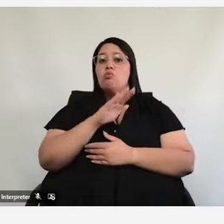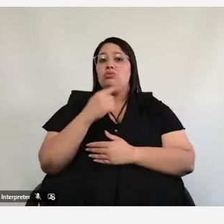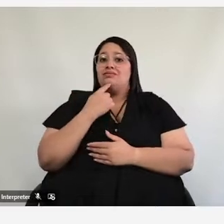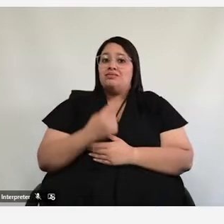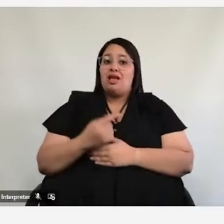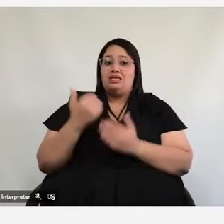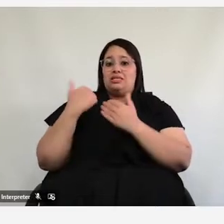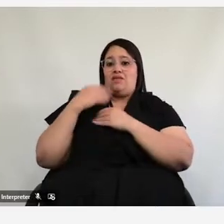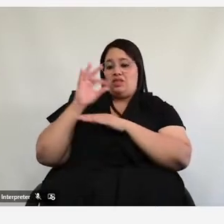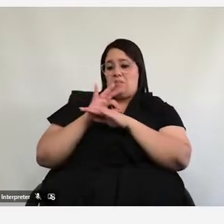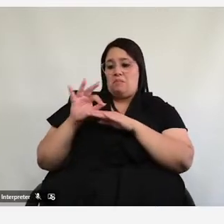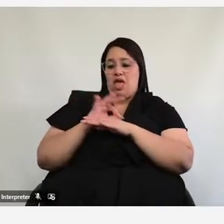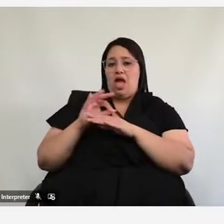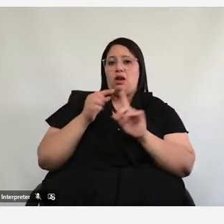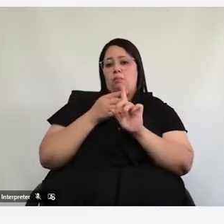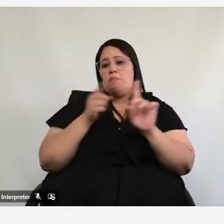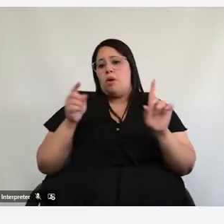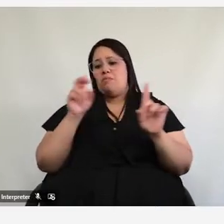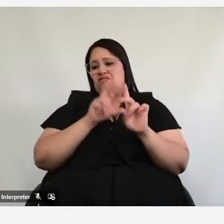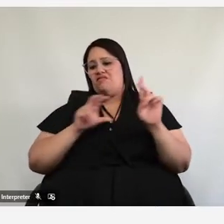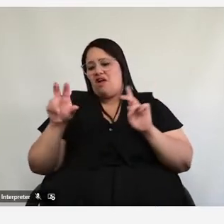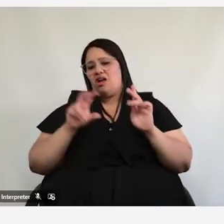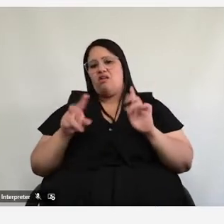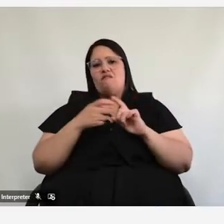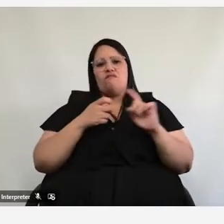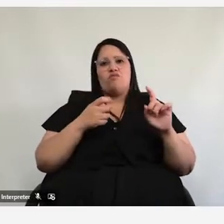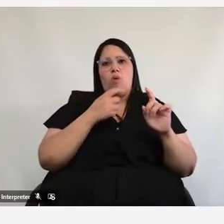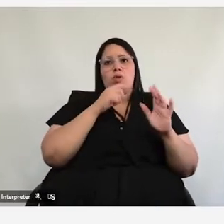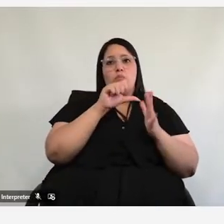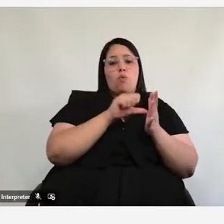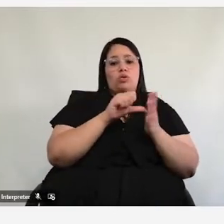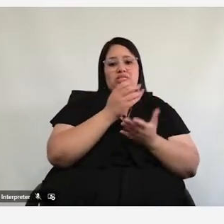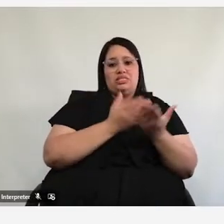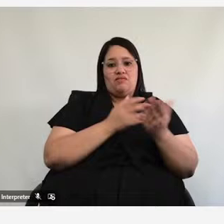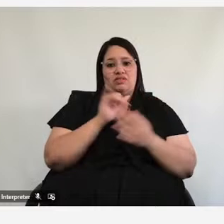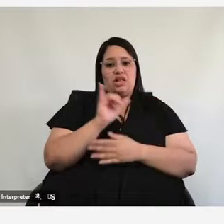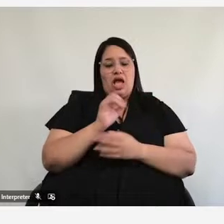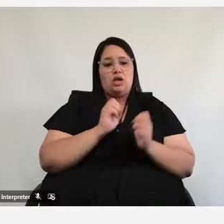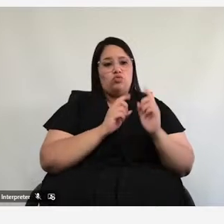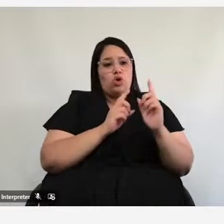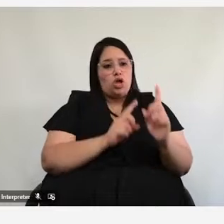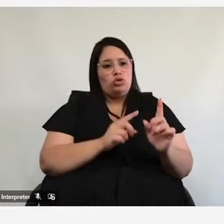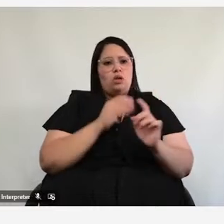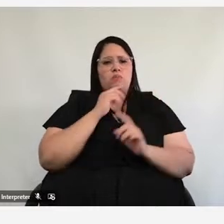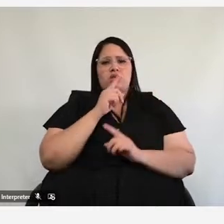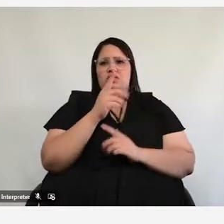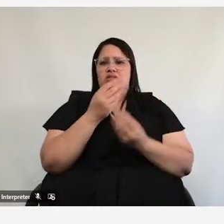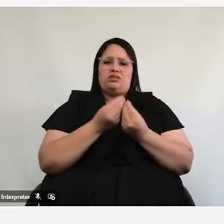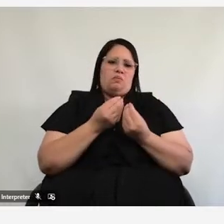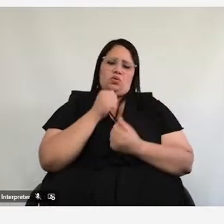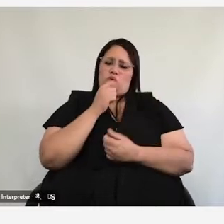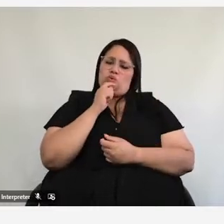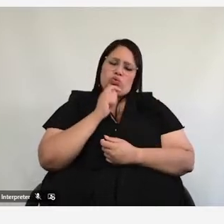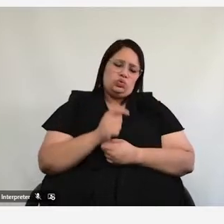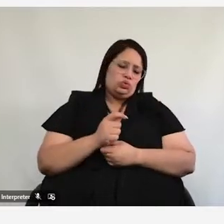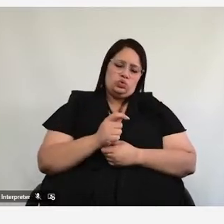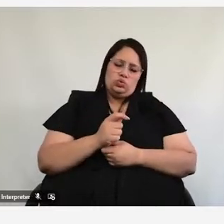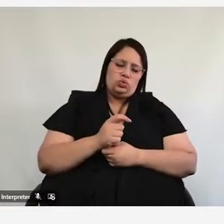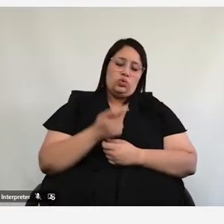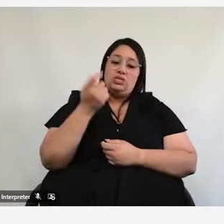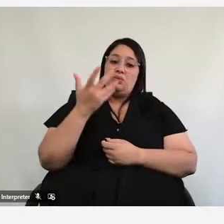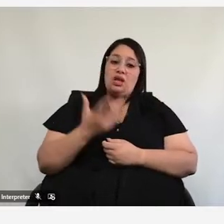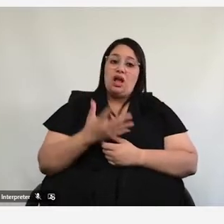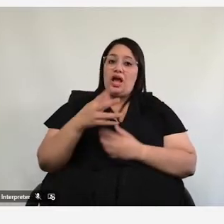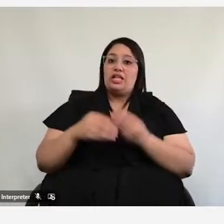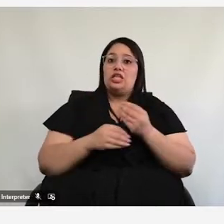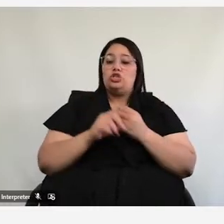safety plan is diverting funds from core services like education, this is simply not true. Speaker, an additional